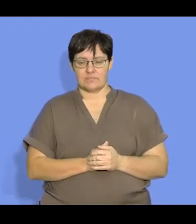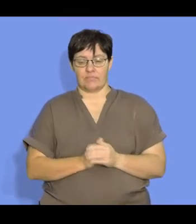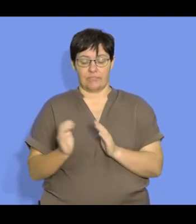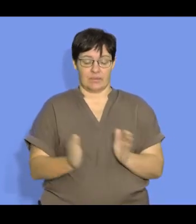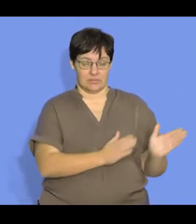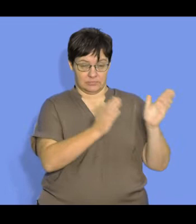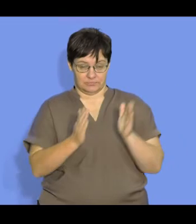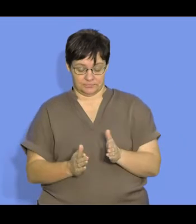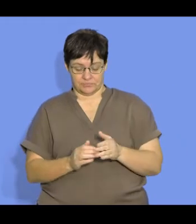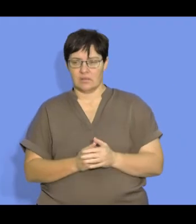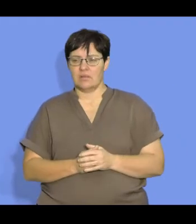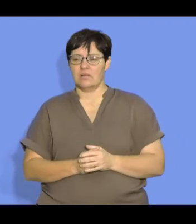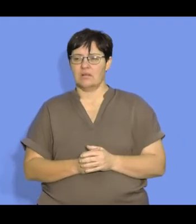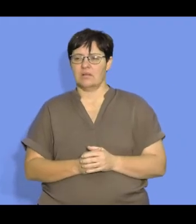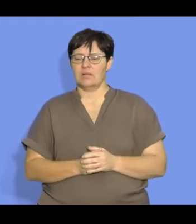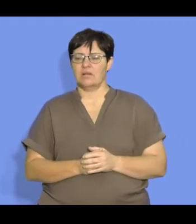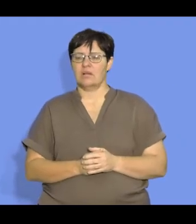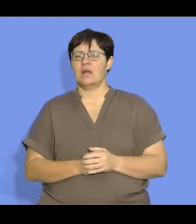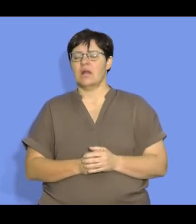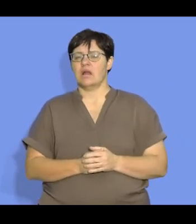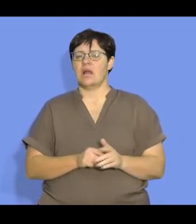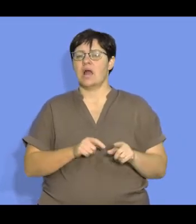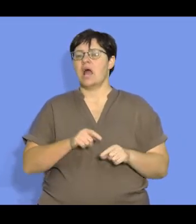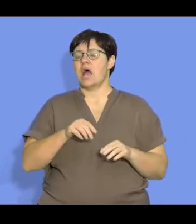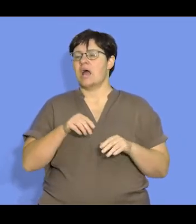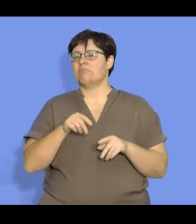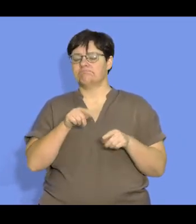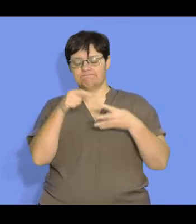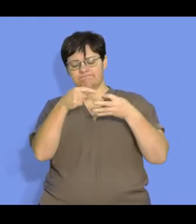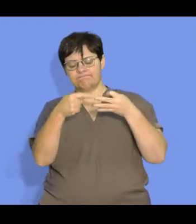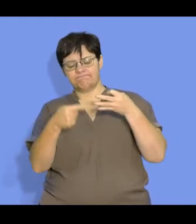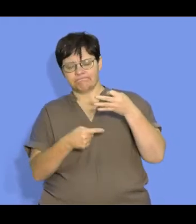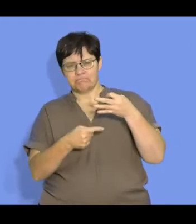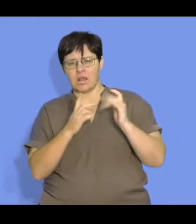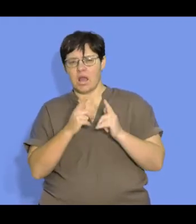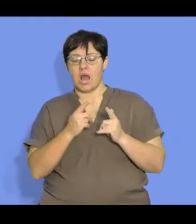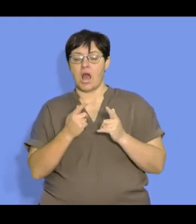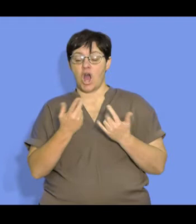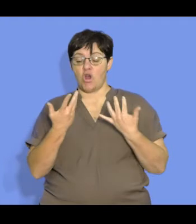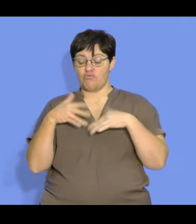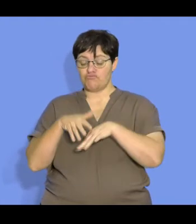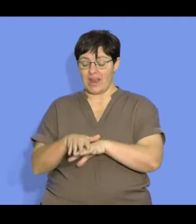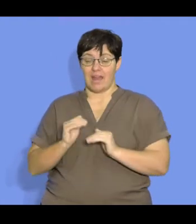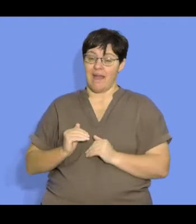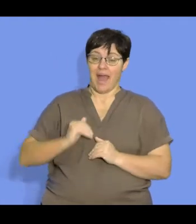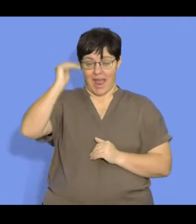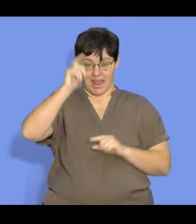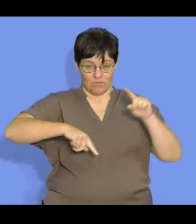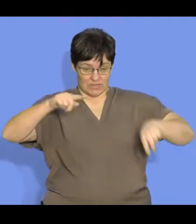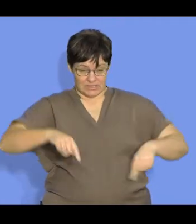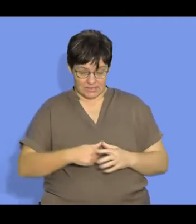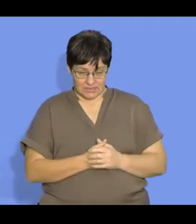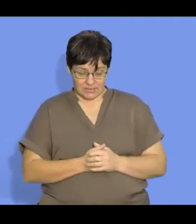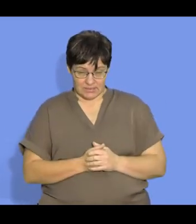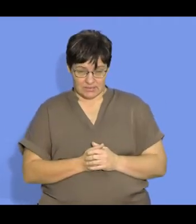The next question, in which experiment is the rate the highest? Now again, when we look at highest rate or